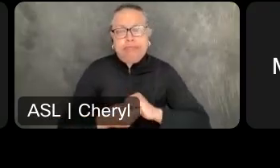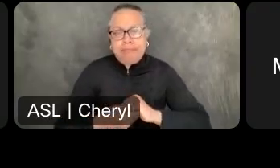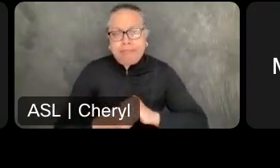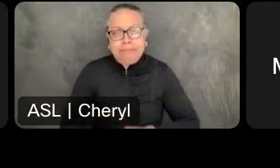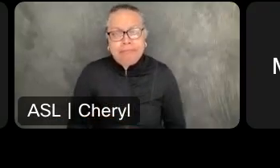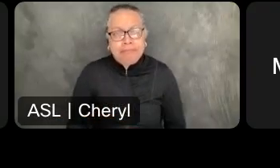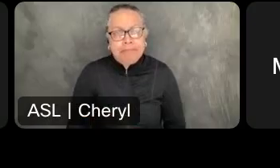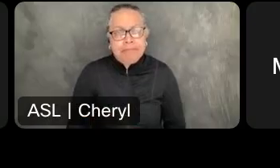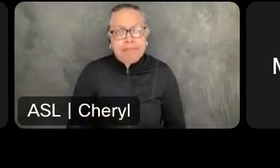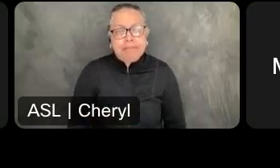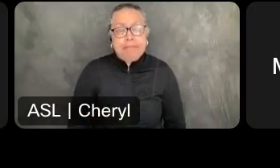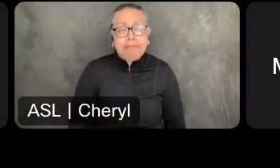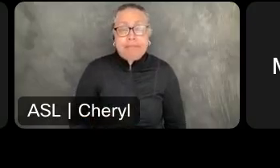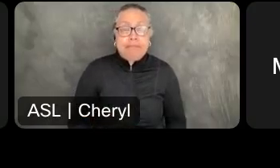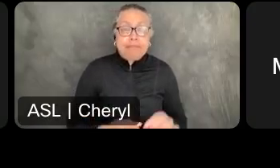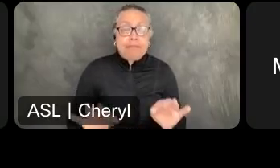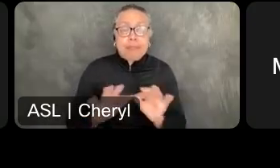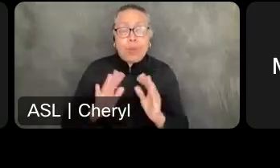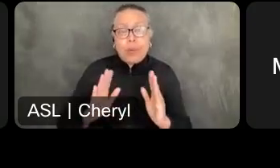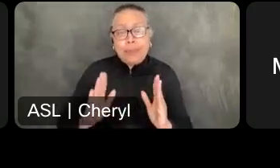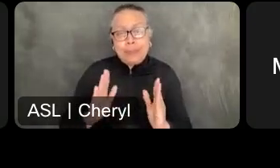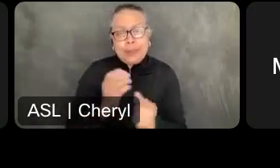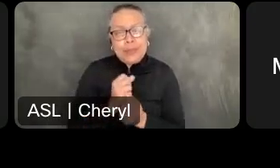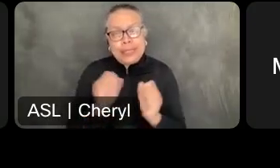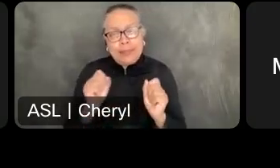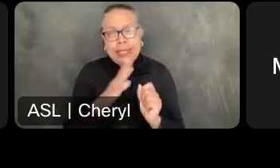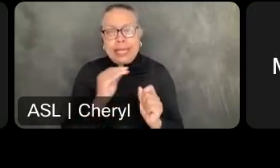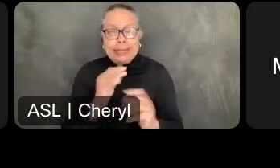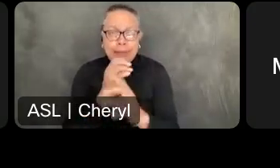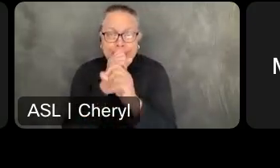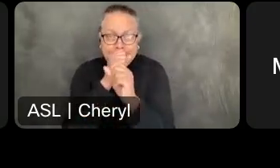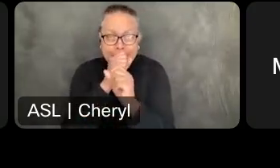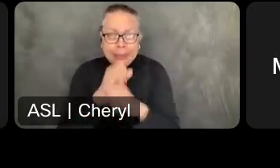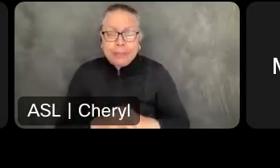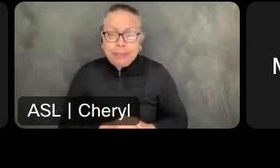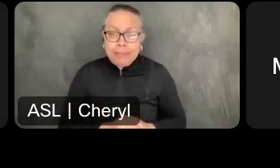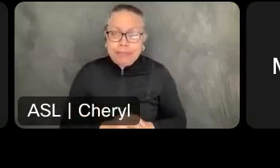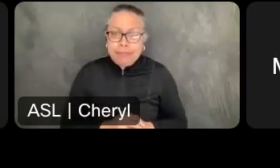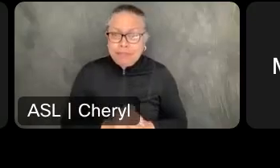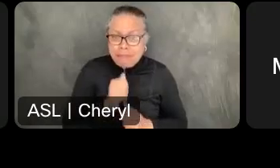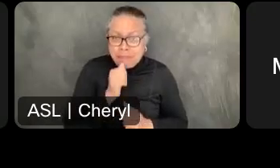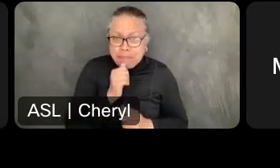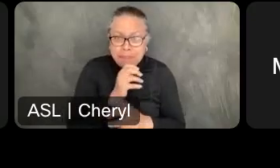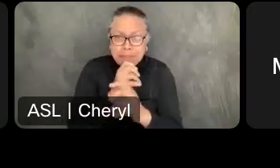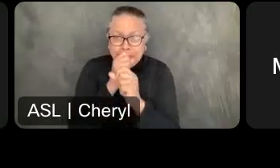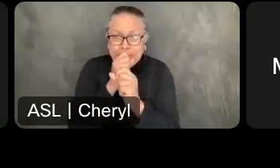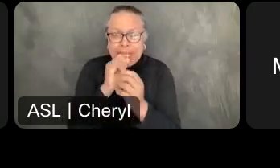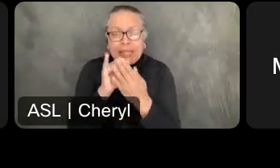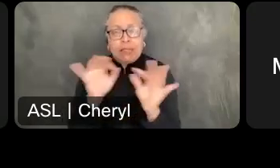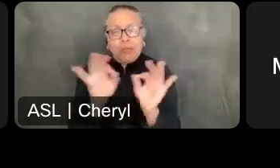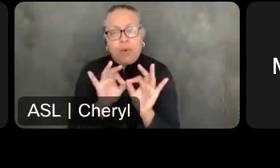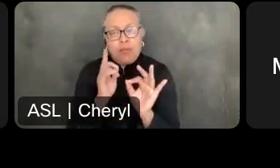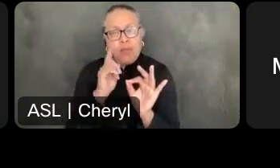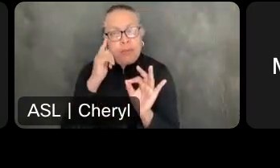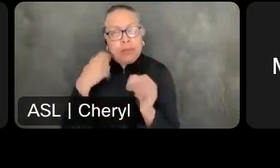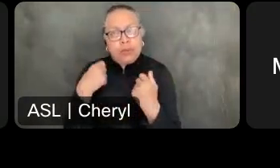And attend to safety and confidentiality. We know that confidentiality is essential in mental health services,